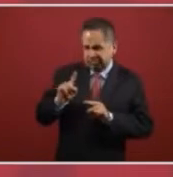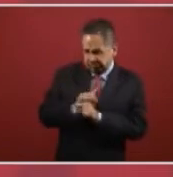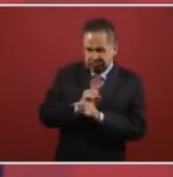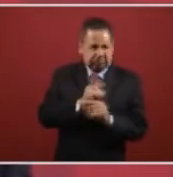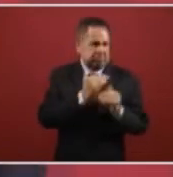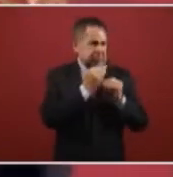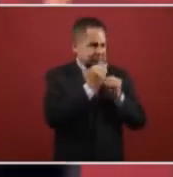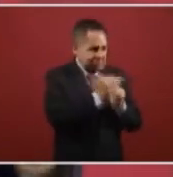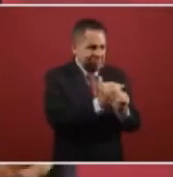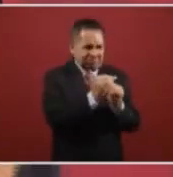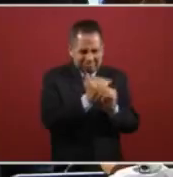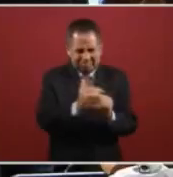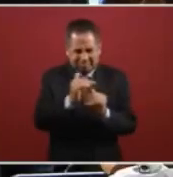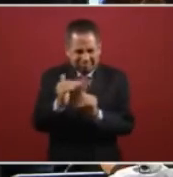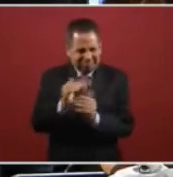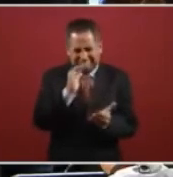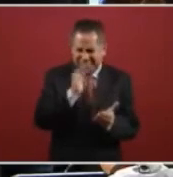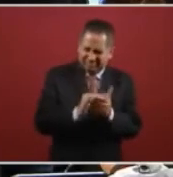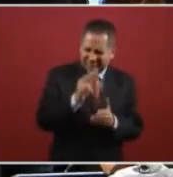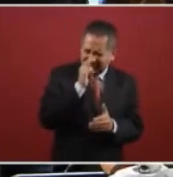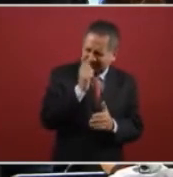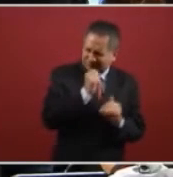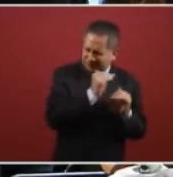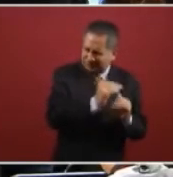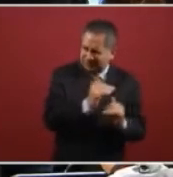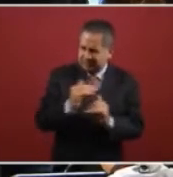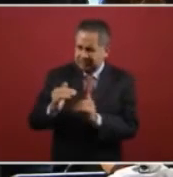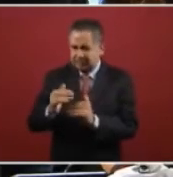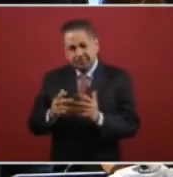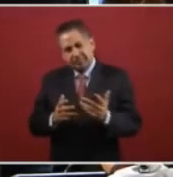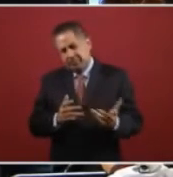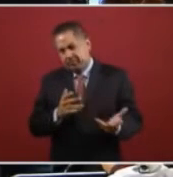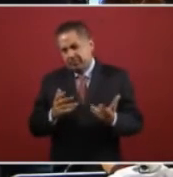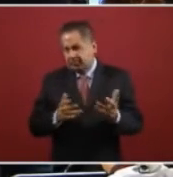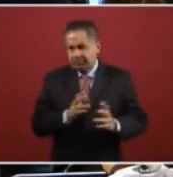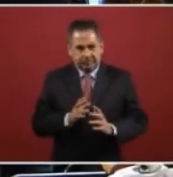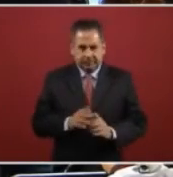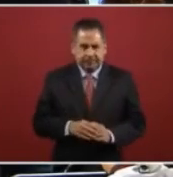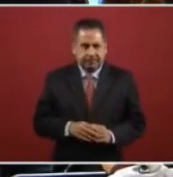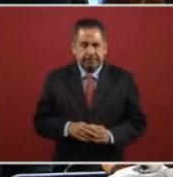as if it were limitations of the fundamental things.